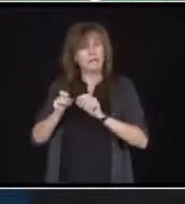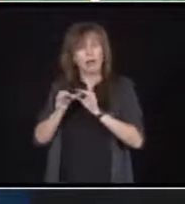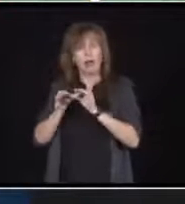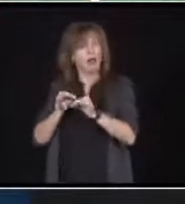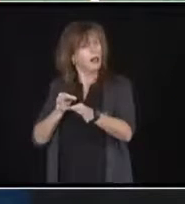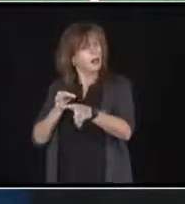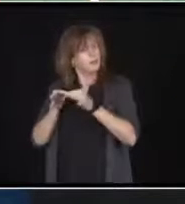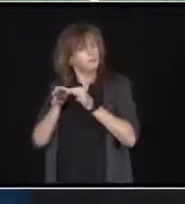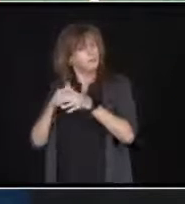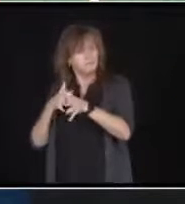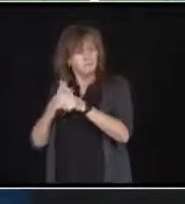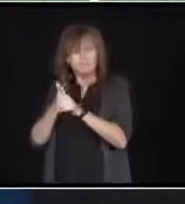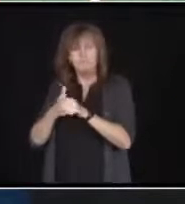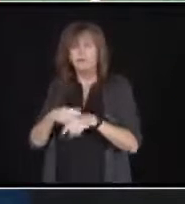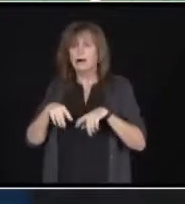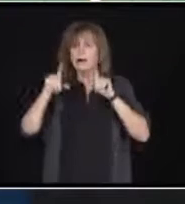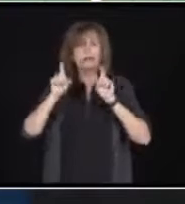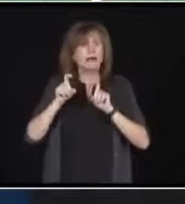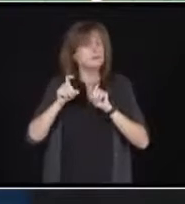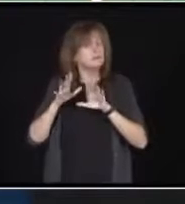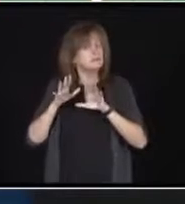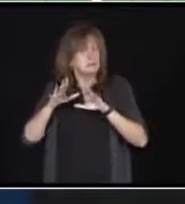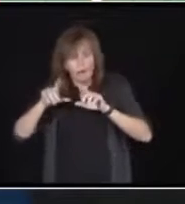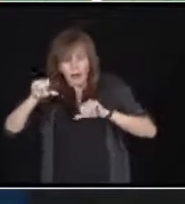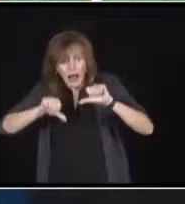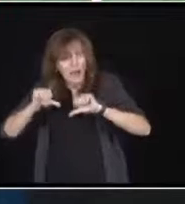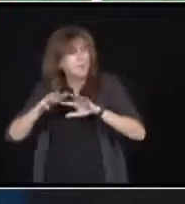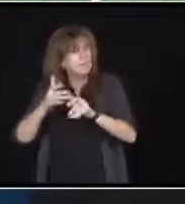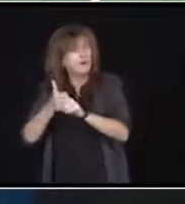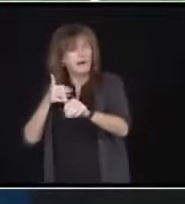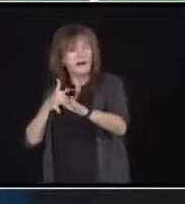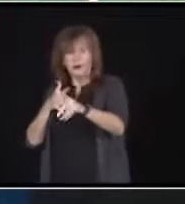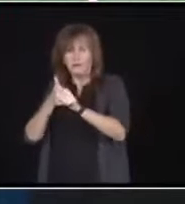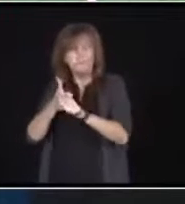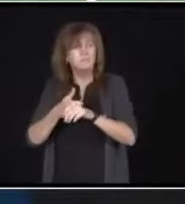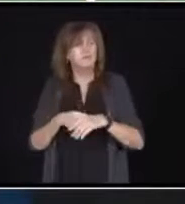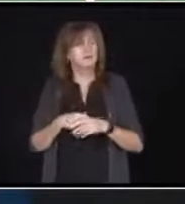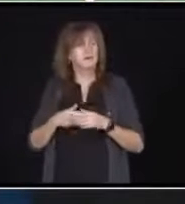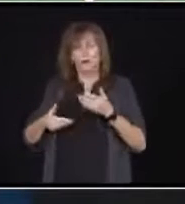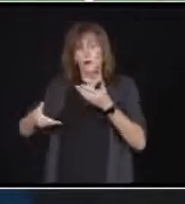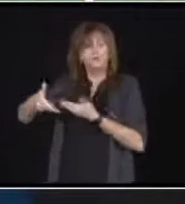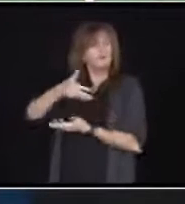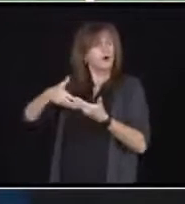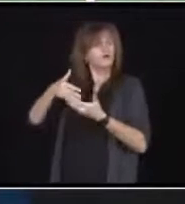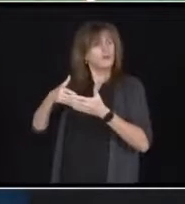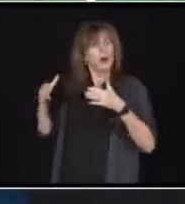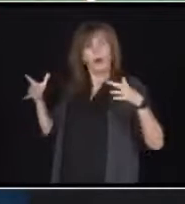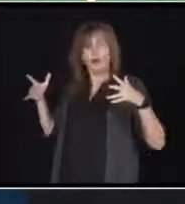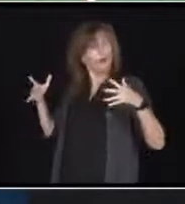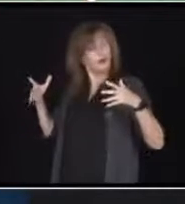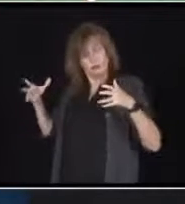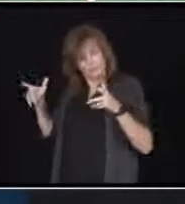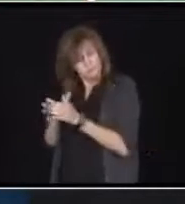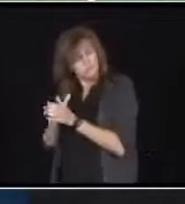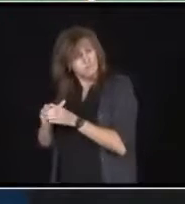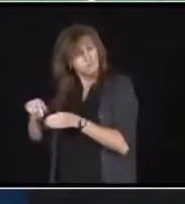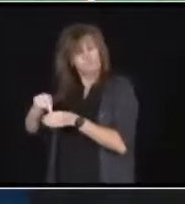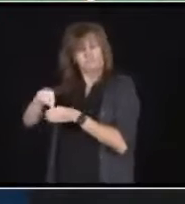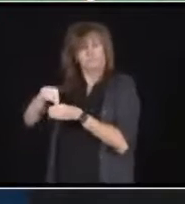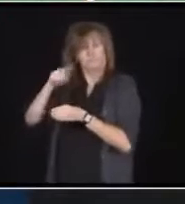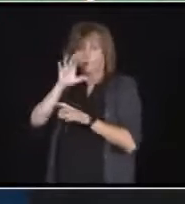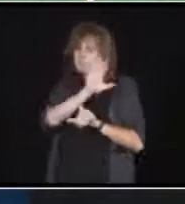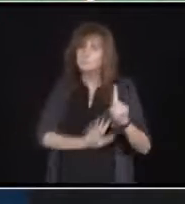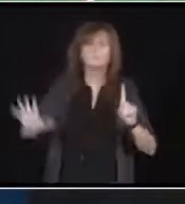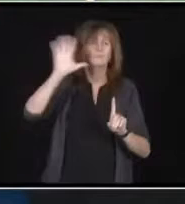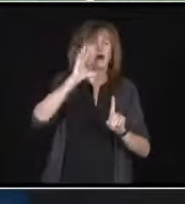We've limited the size of social gatherings across the province and put in place additional targeted measures in hotspots to